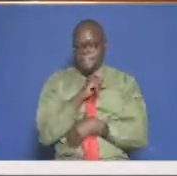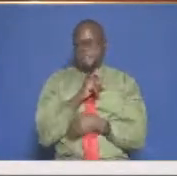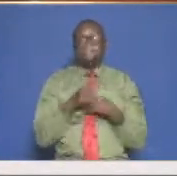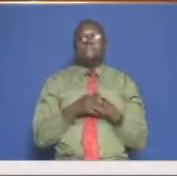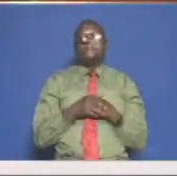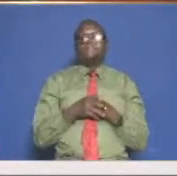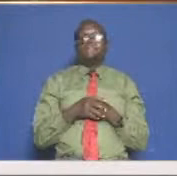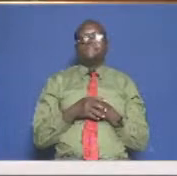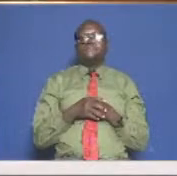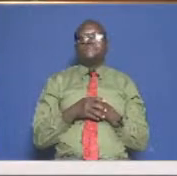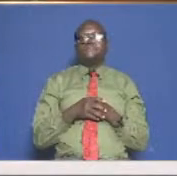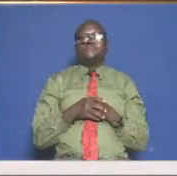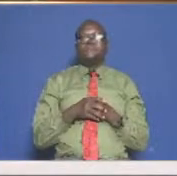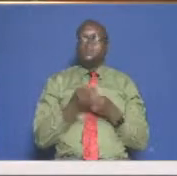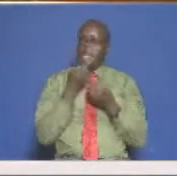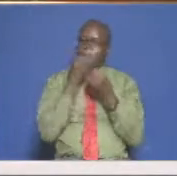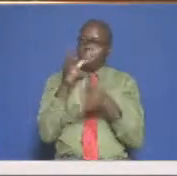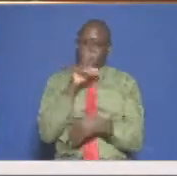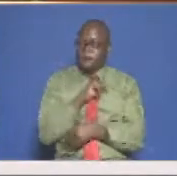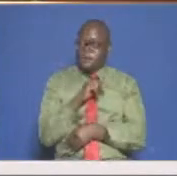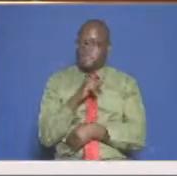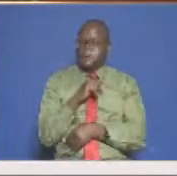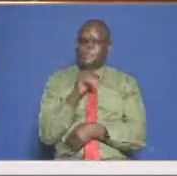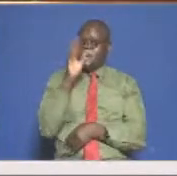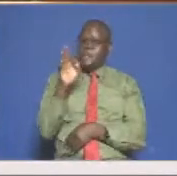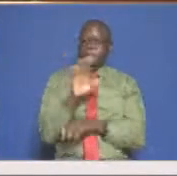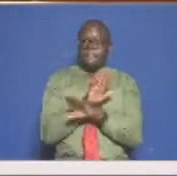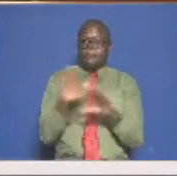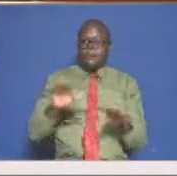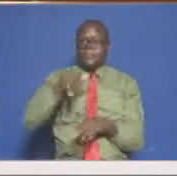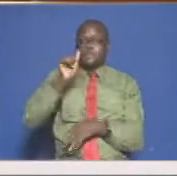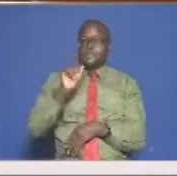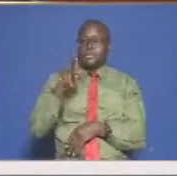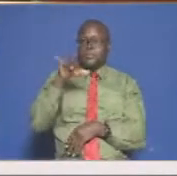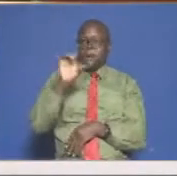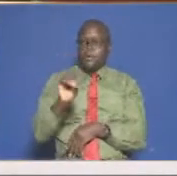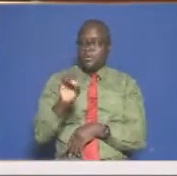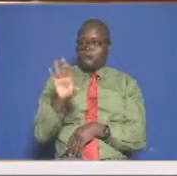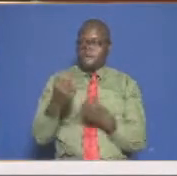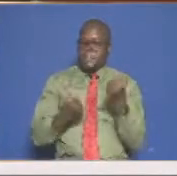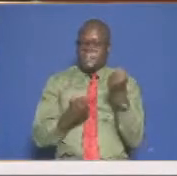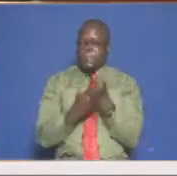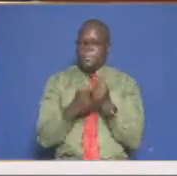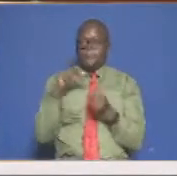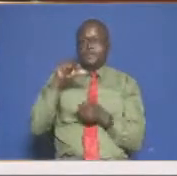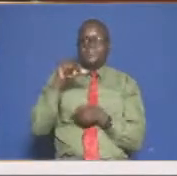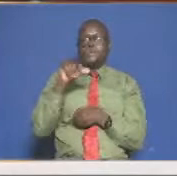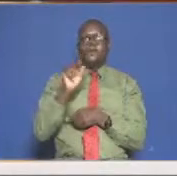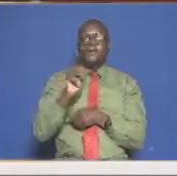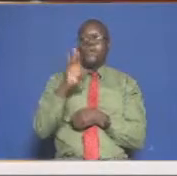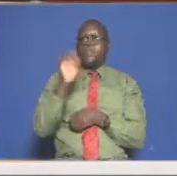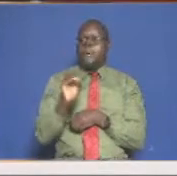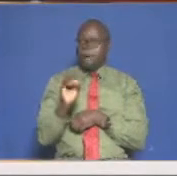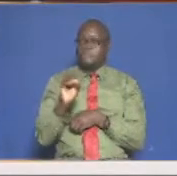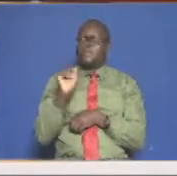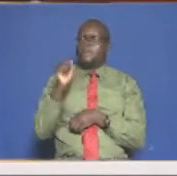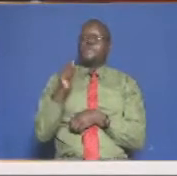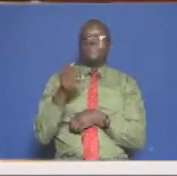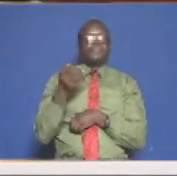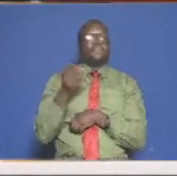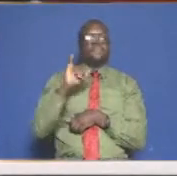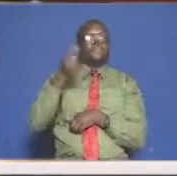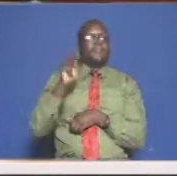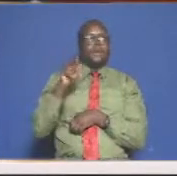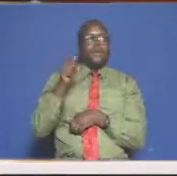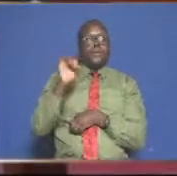I'm sorry to Honorable Elisha here, that why if not that Jakoyo did not support Honorable Ogumbo for governorship of Siaya, Jakoyo would be in this parliament as MP.